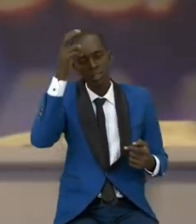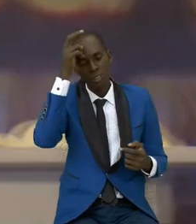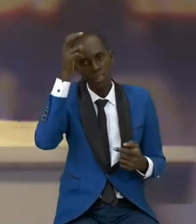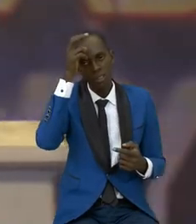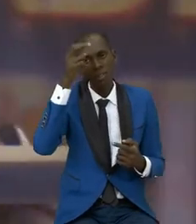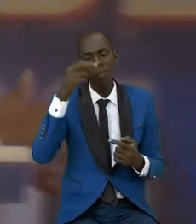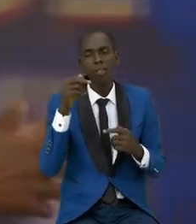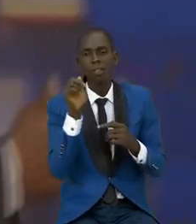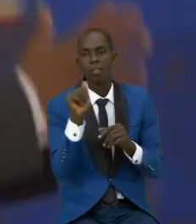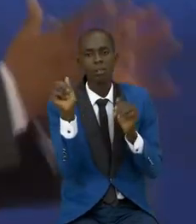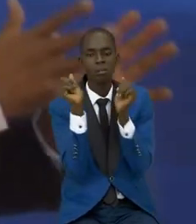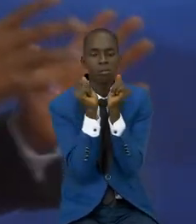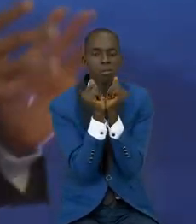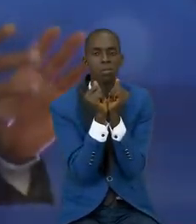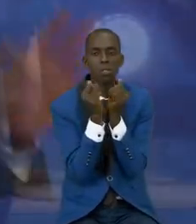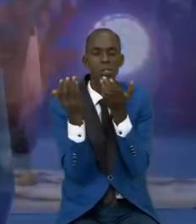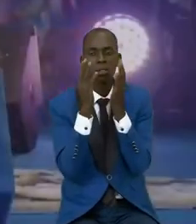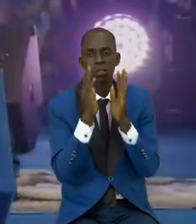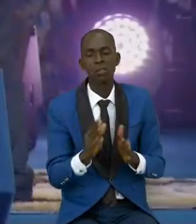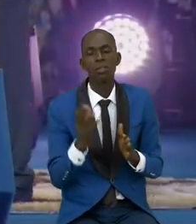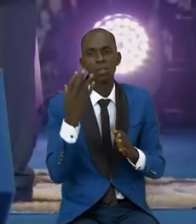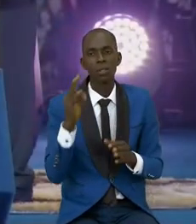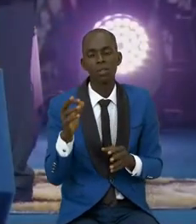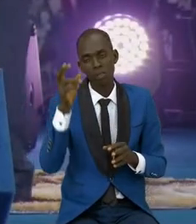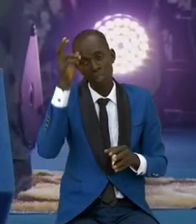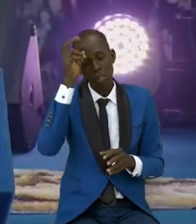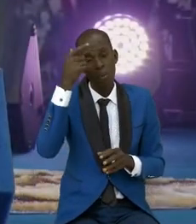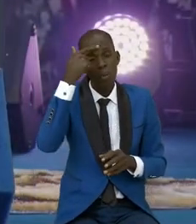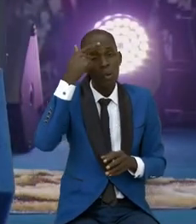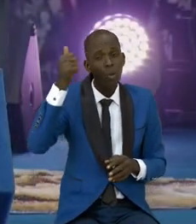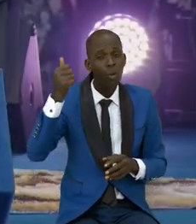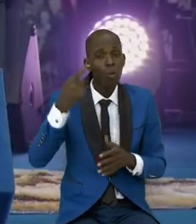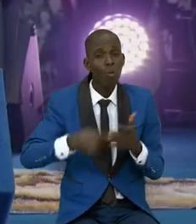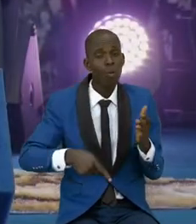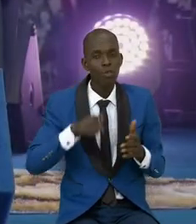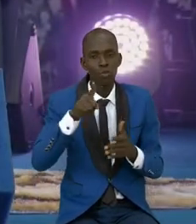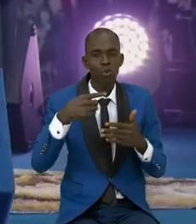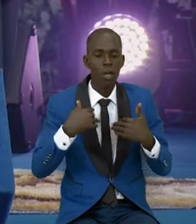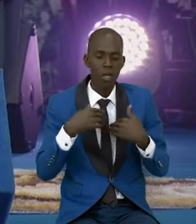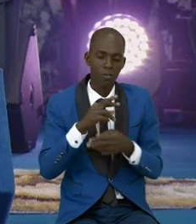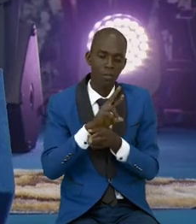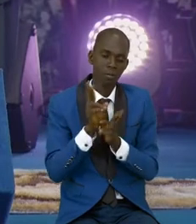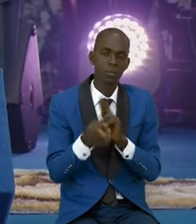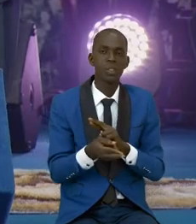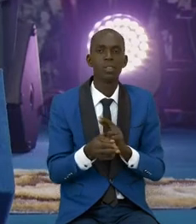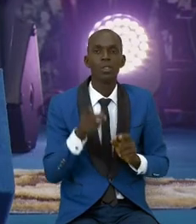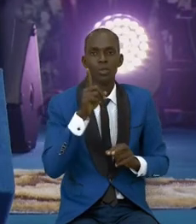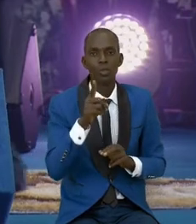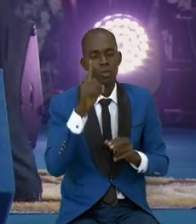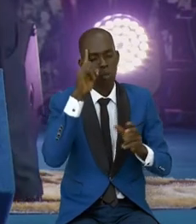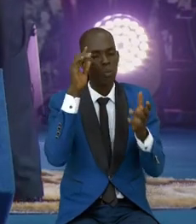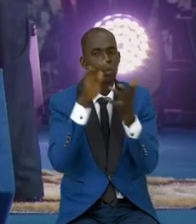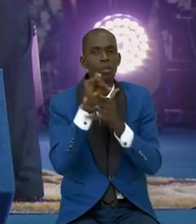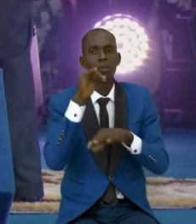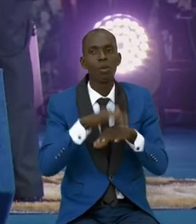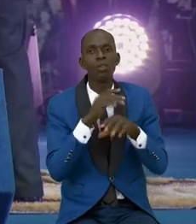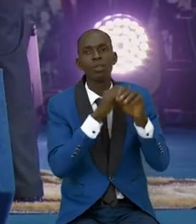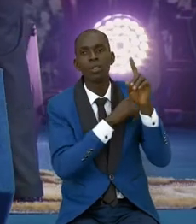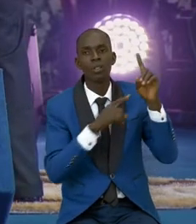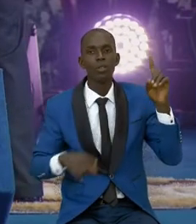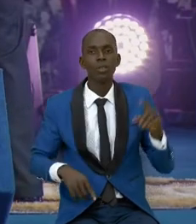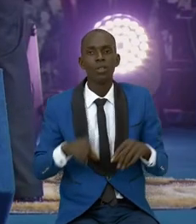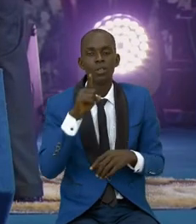of Satan, because you have repented and you believe on the Lord, thou art